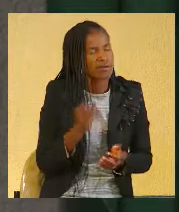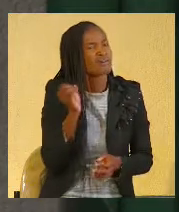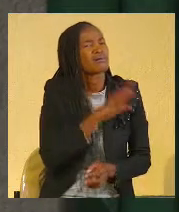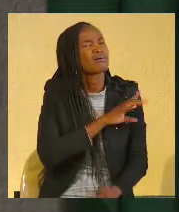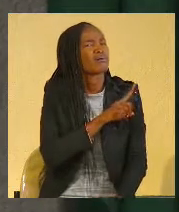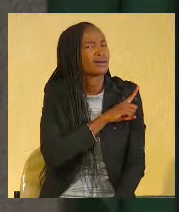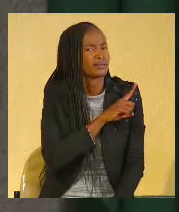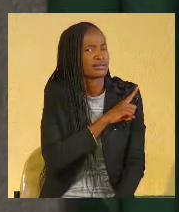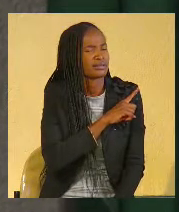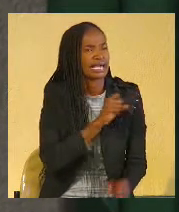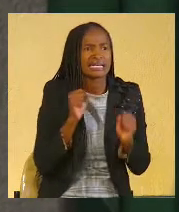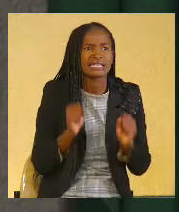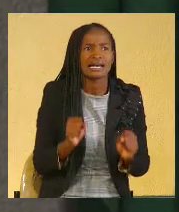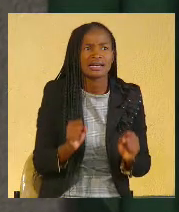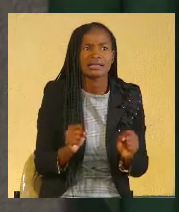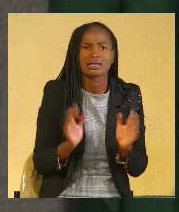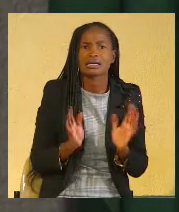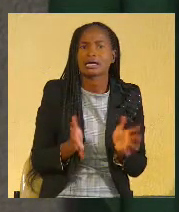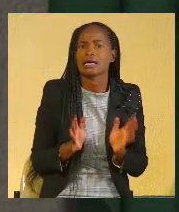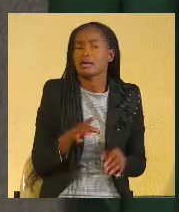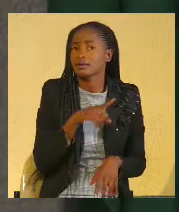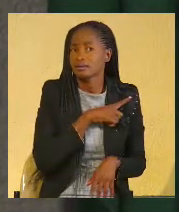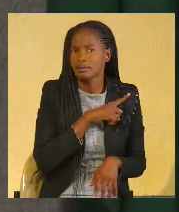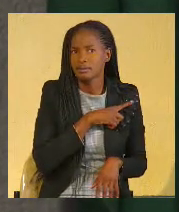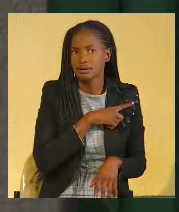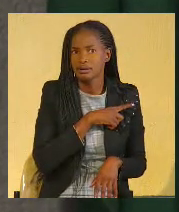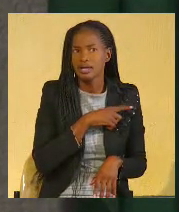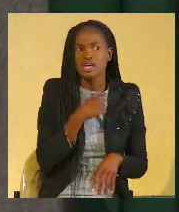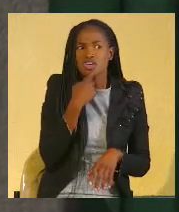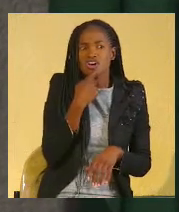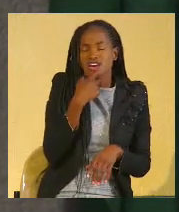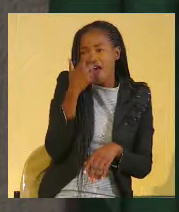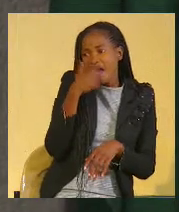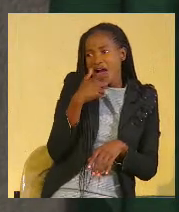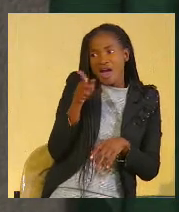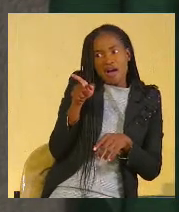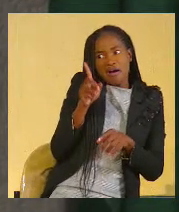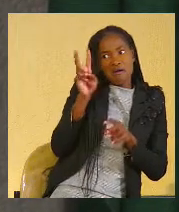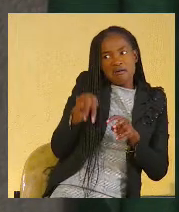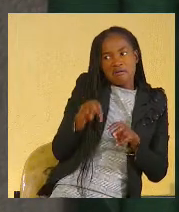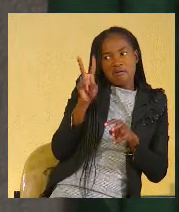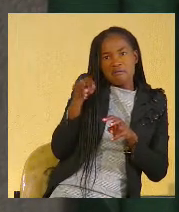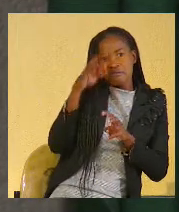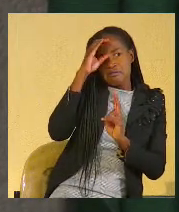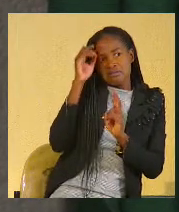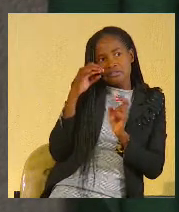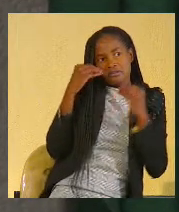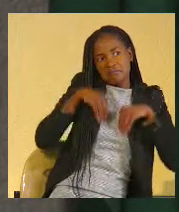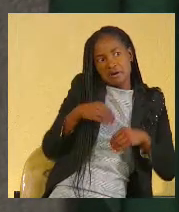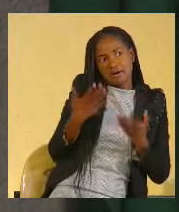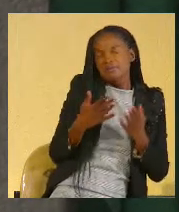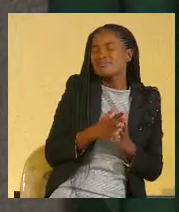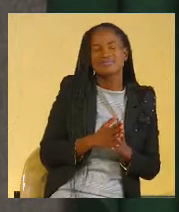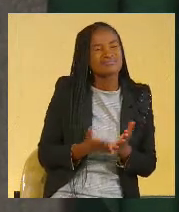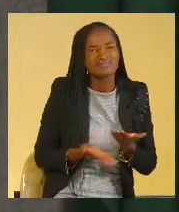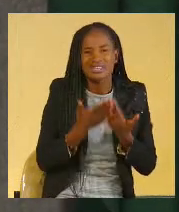to panic, and there is no need for you to discriminate against any other person. And of course,